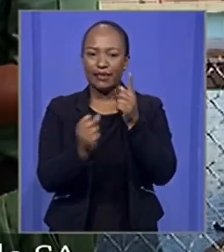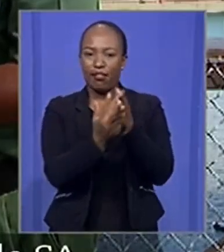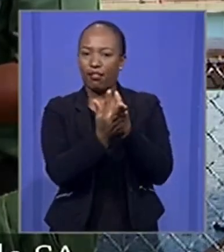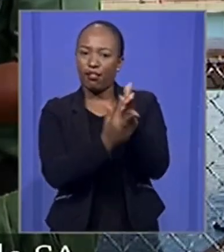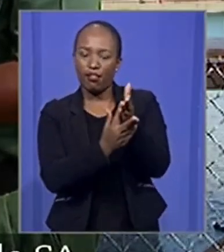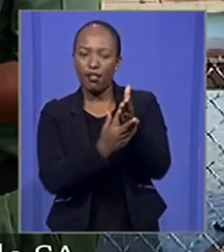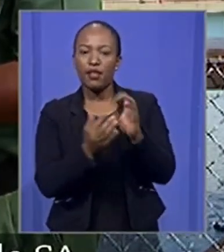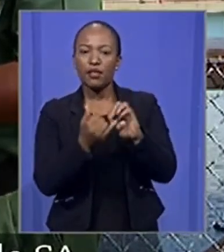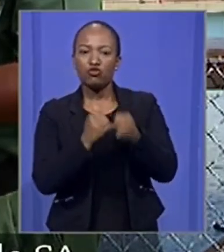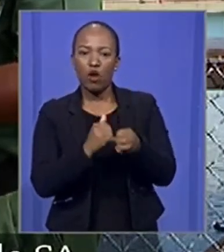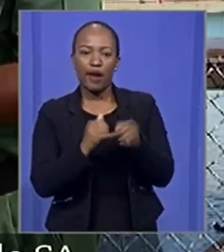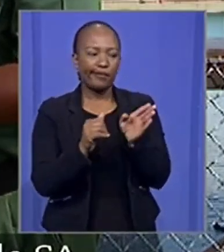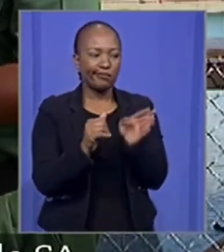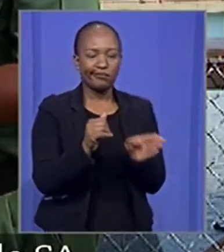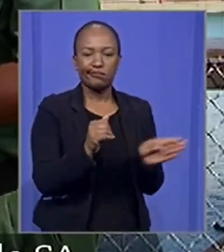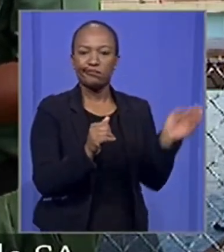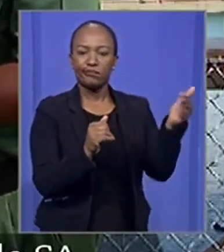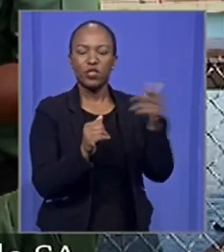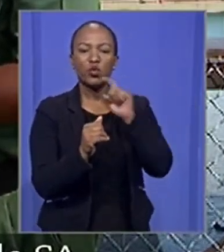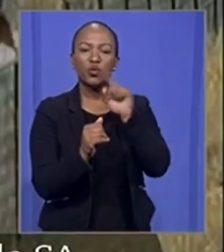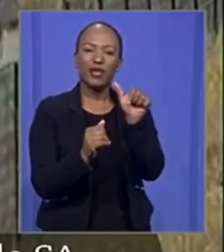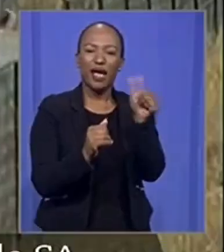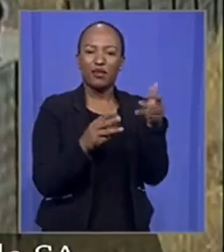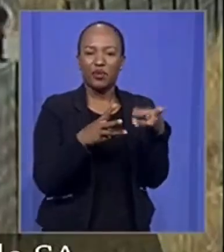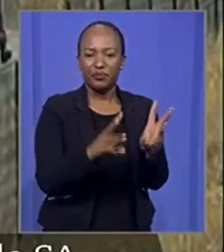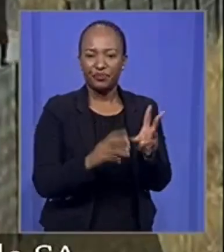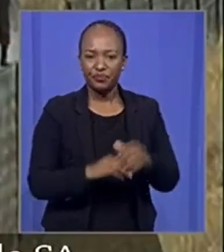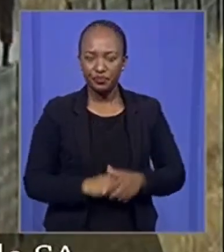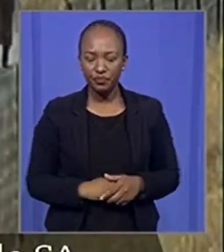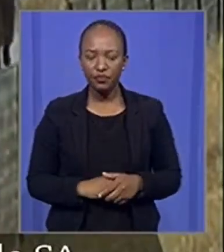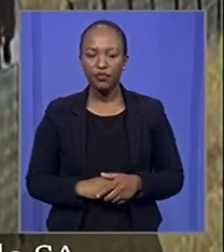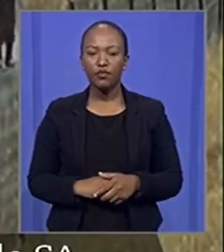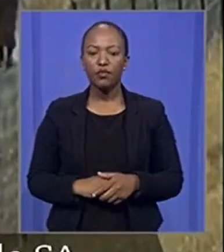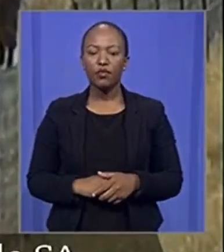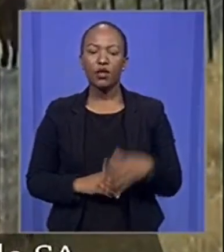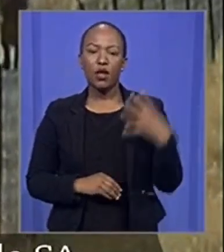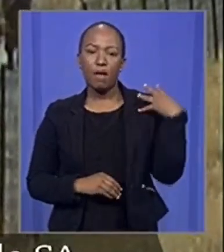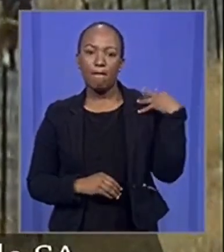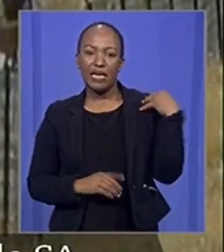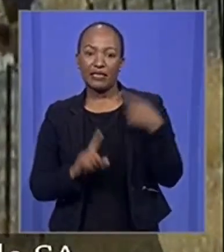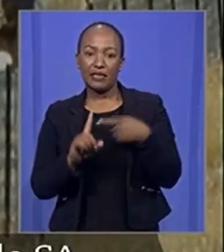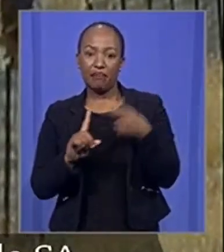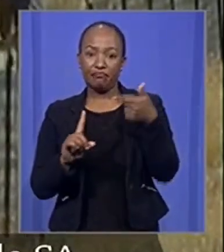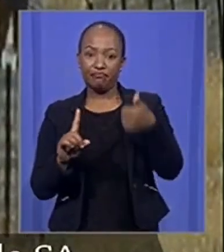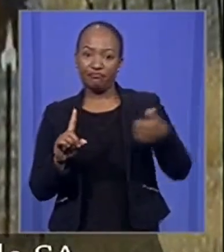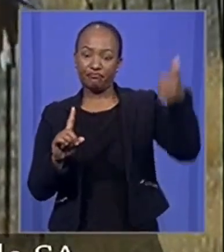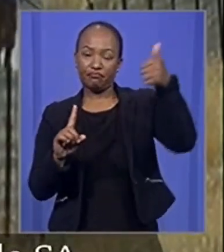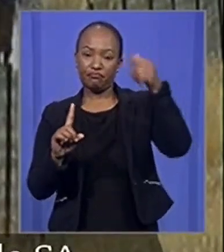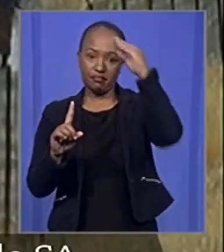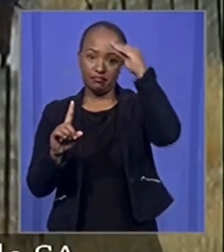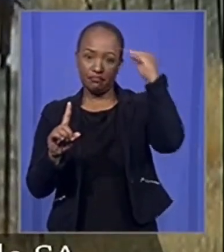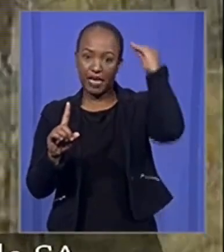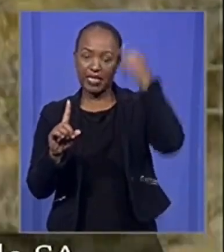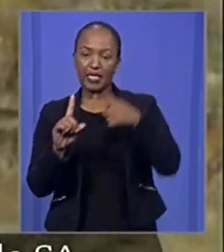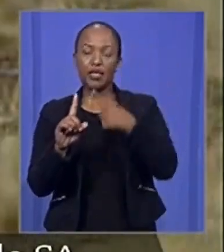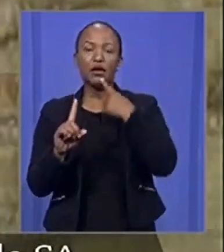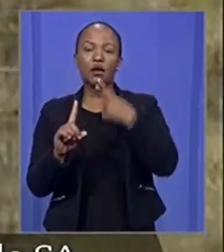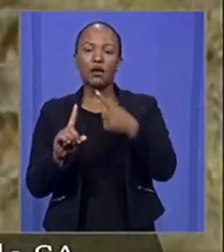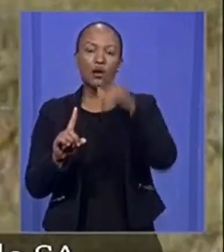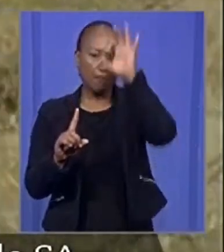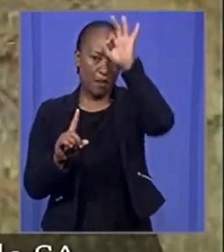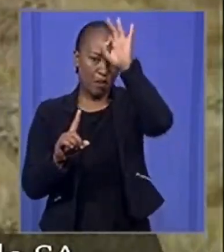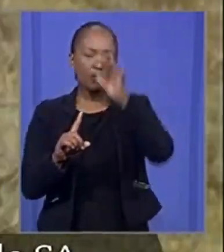go outside and use other means. Letona la naha la sepolesa Bheki Cele le re ba ekeditse palo ya mapolesa ho ile